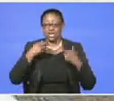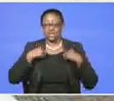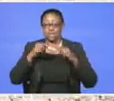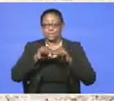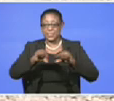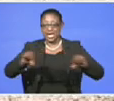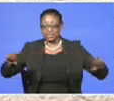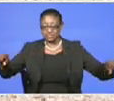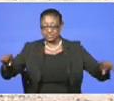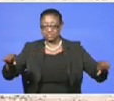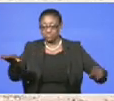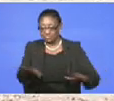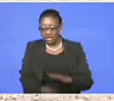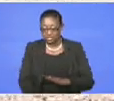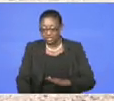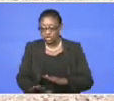highway.